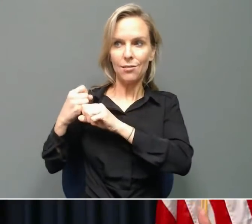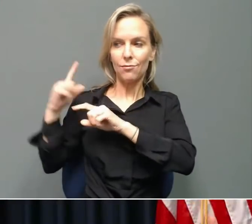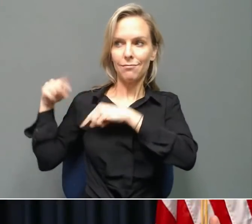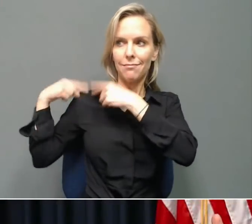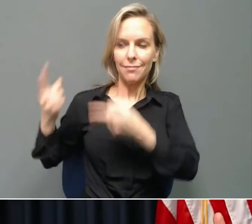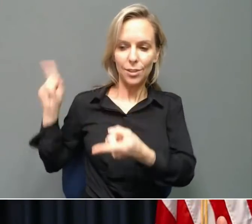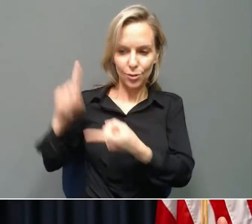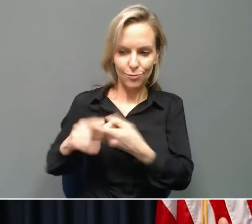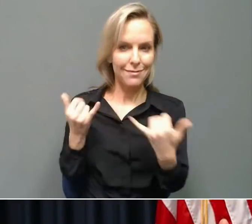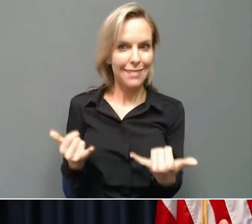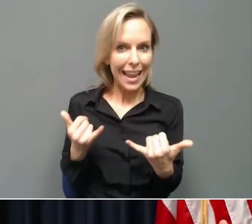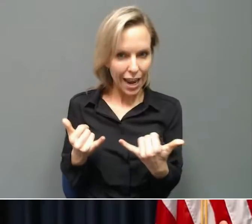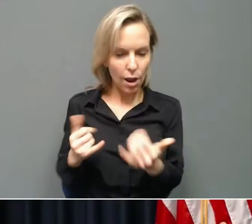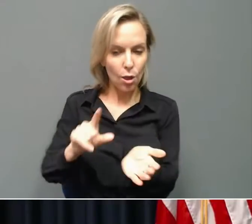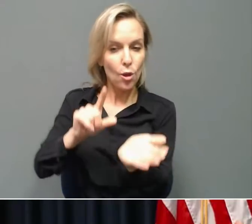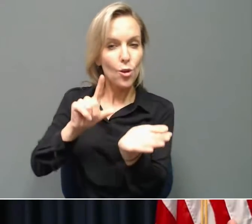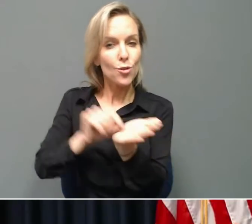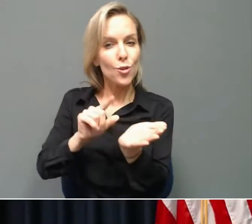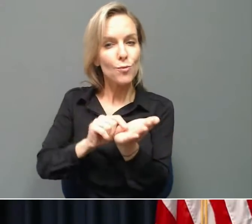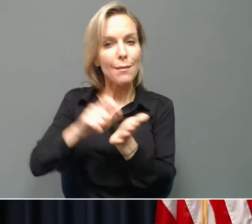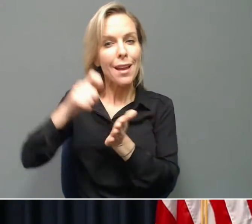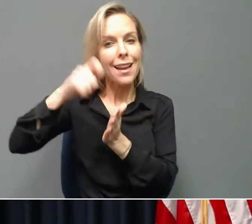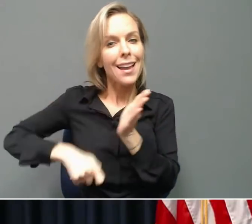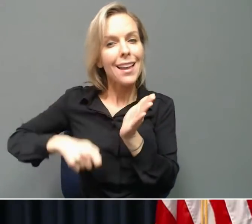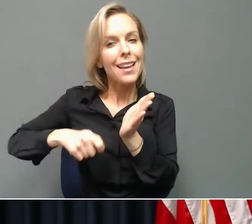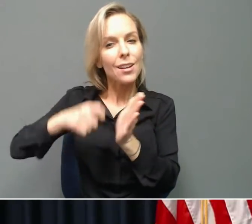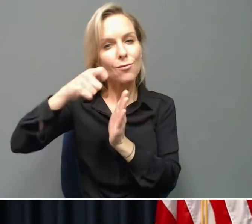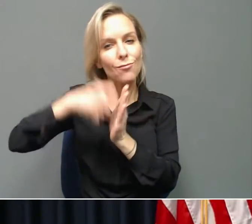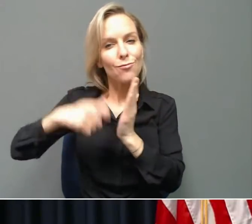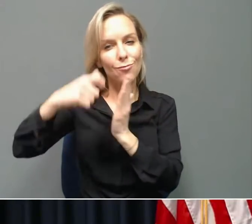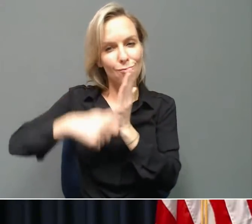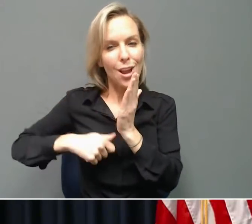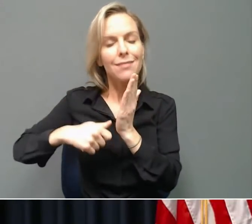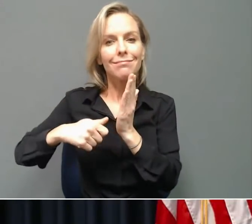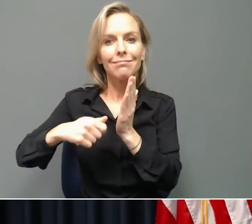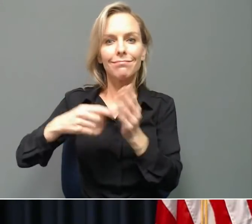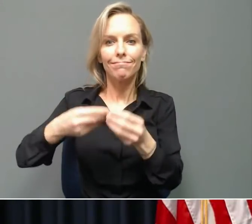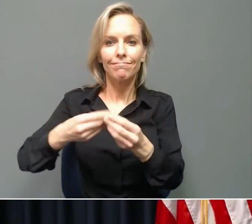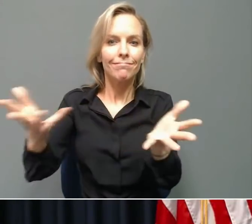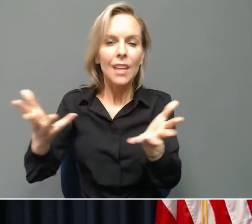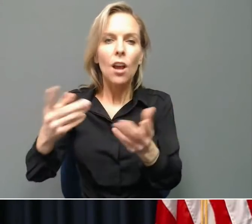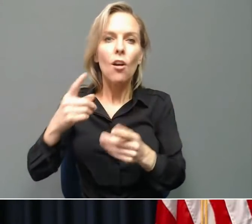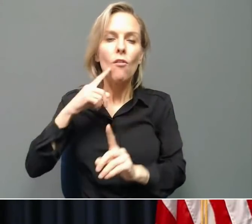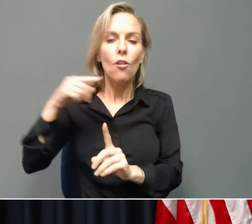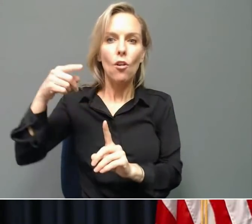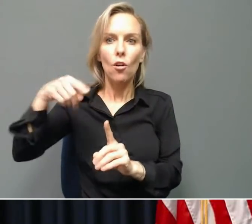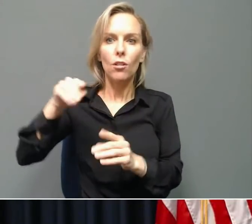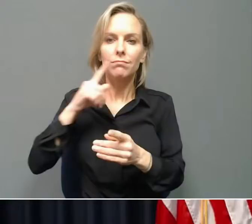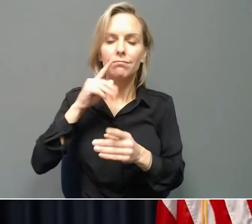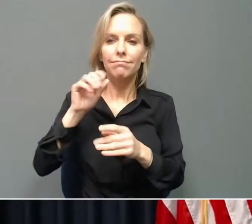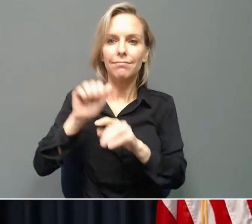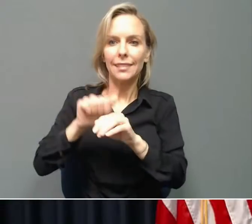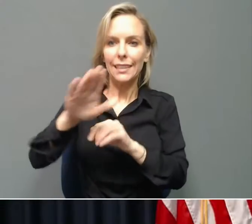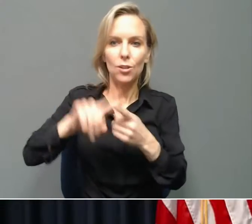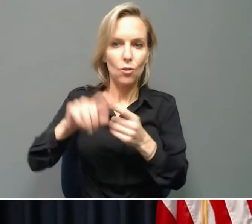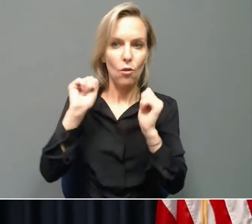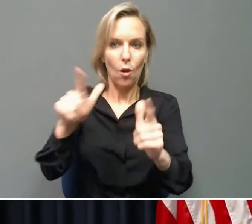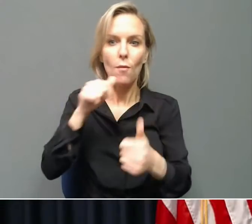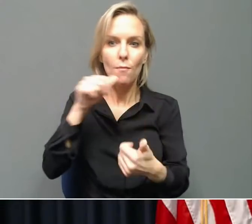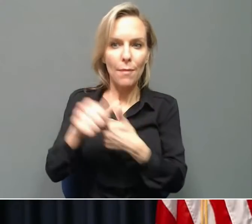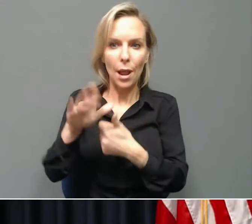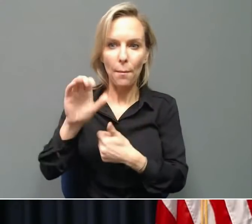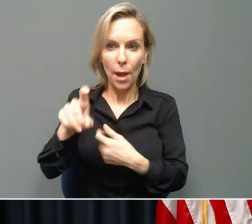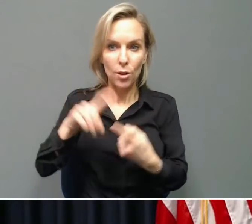a free copy that talked about COVID and what to do in everybody's mailbox to where they are today.